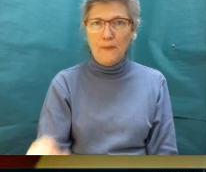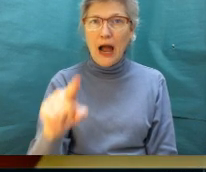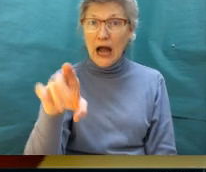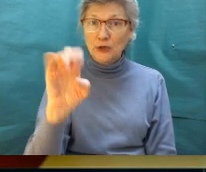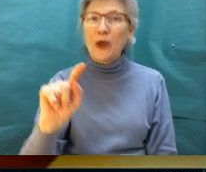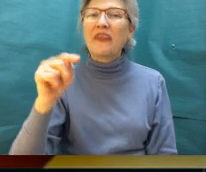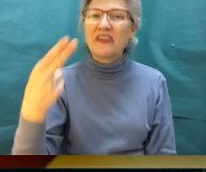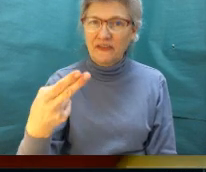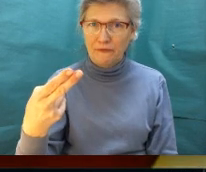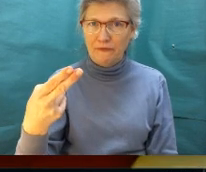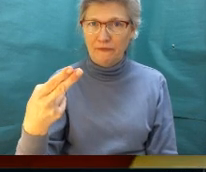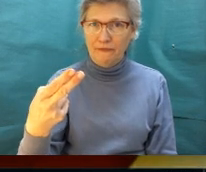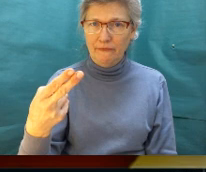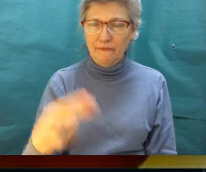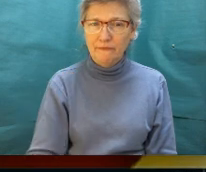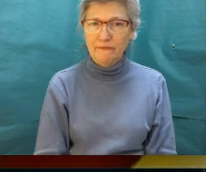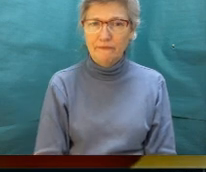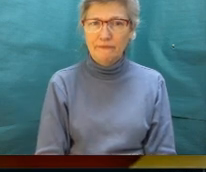25/100ths.